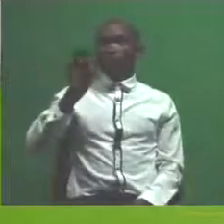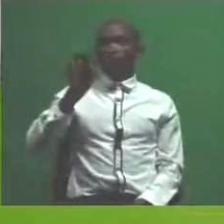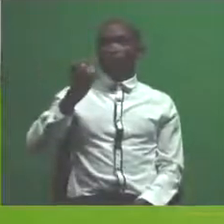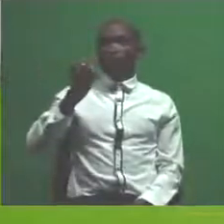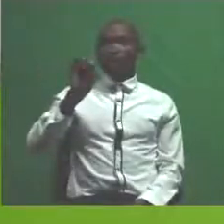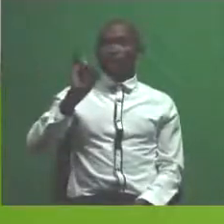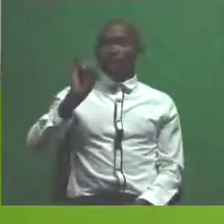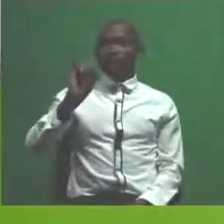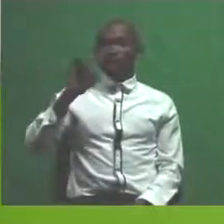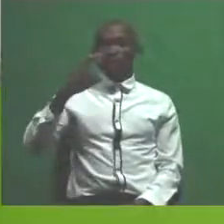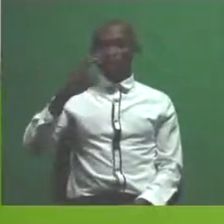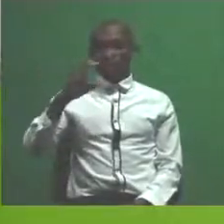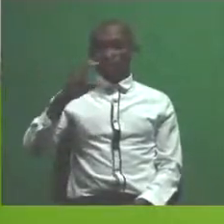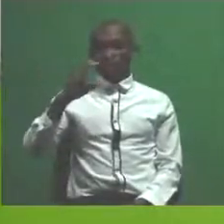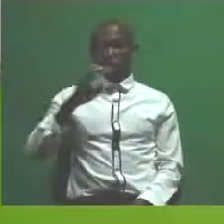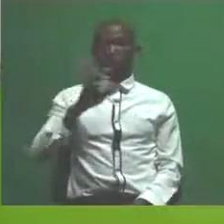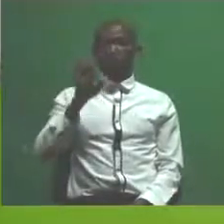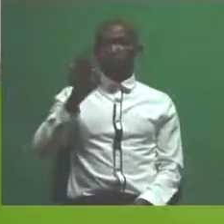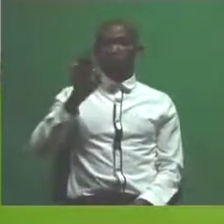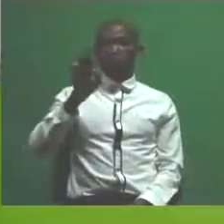reactions.